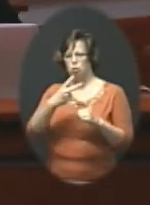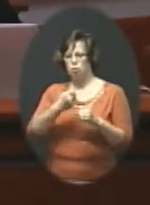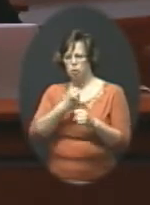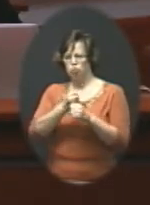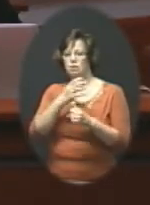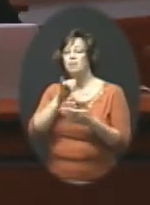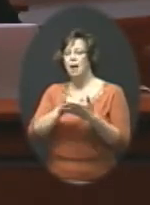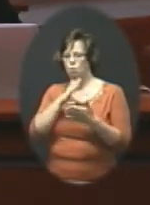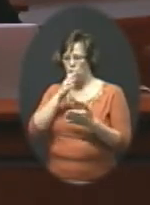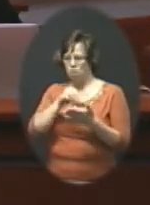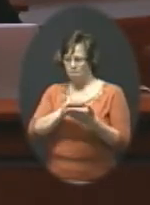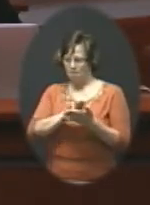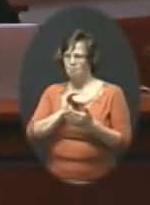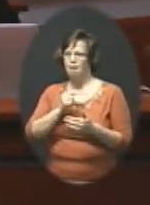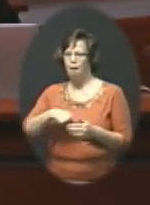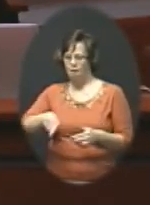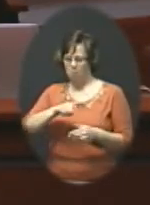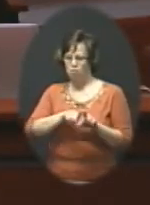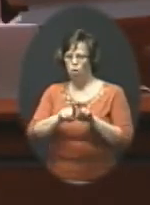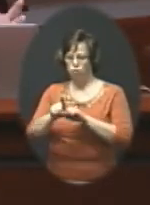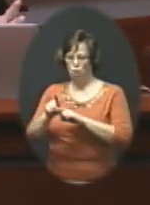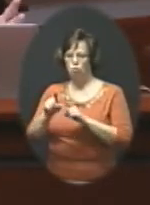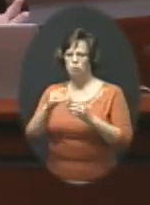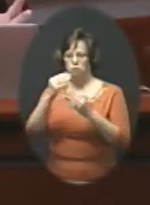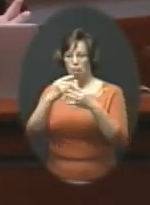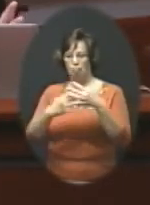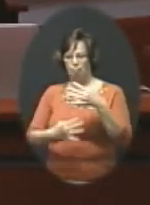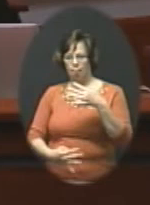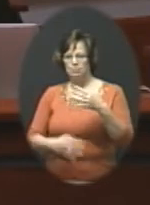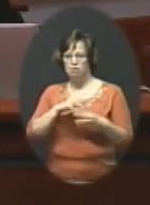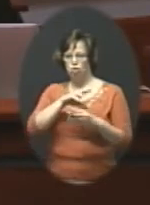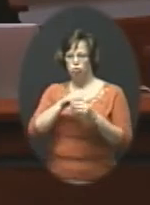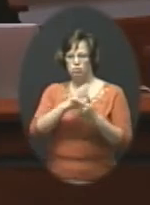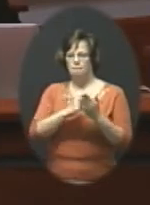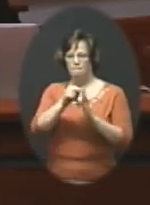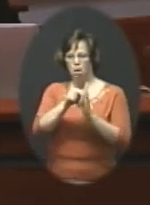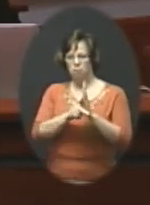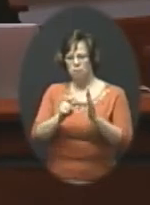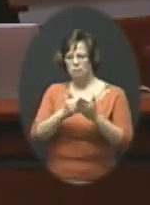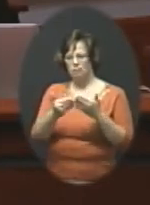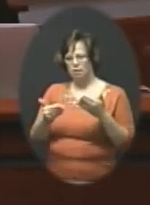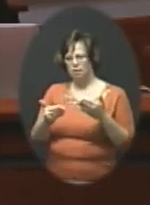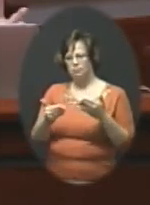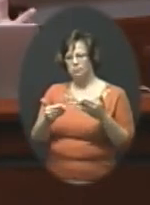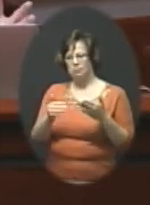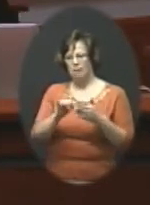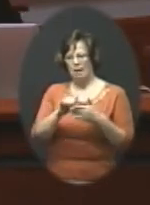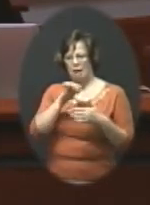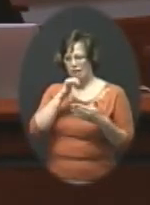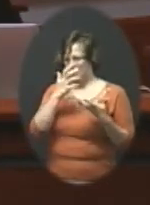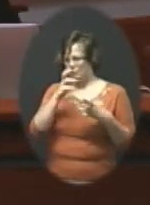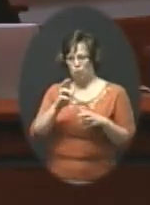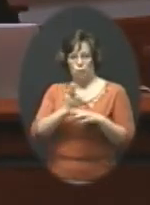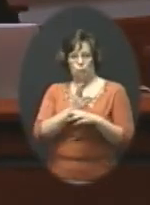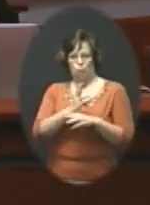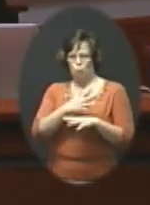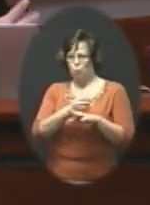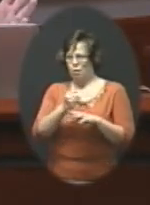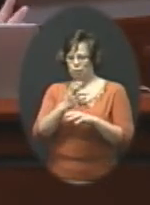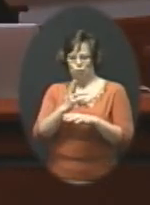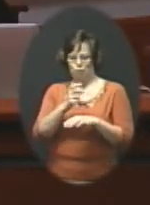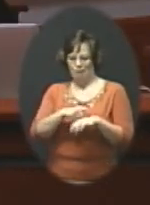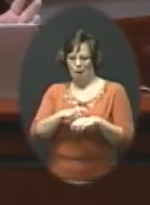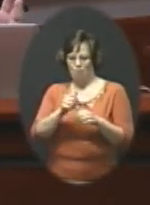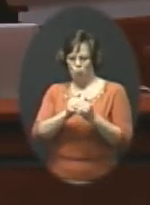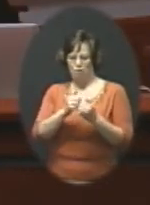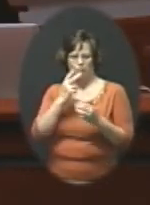would impact us as well. So again, there's a long list, including some policy items that I don't even want to take your time with right now. You've seen